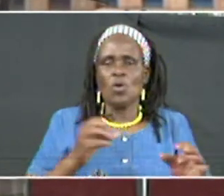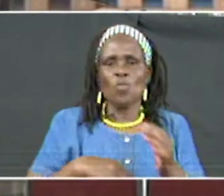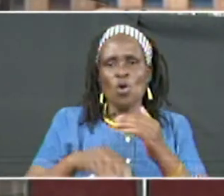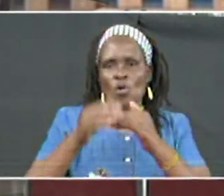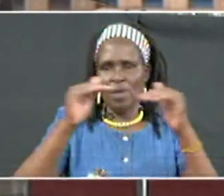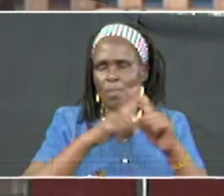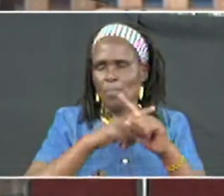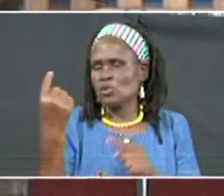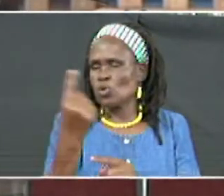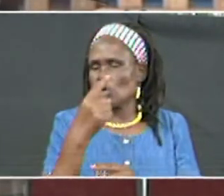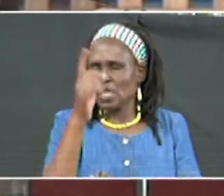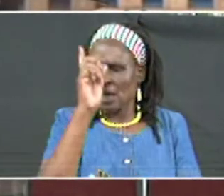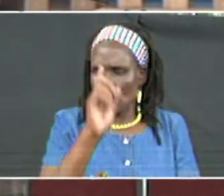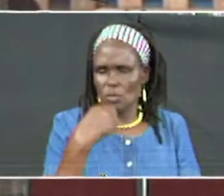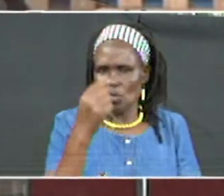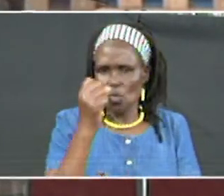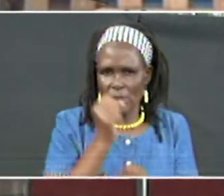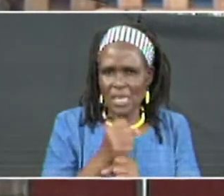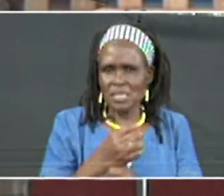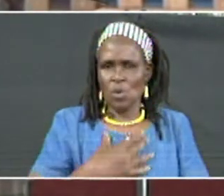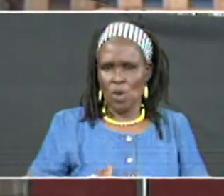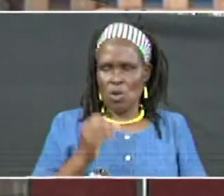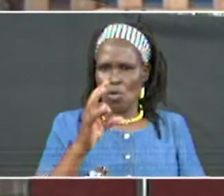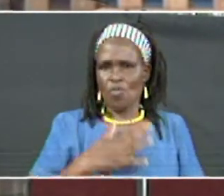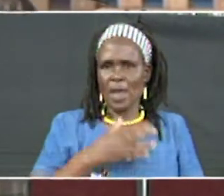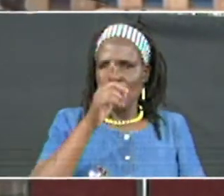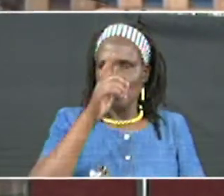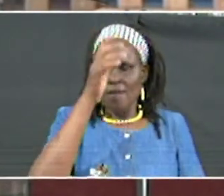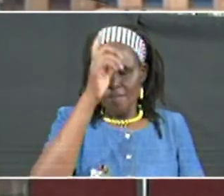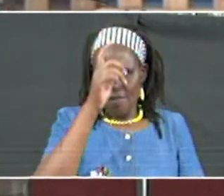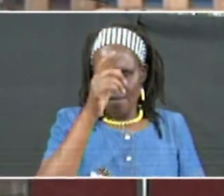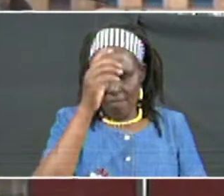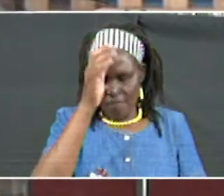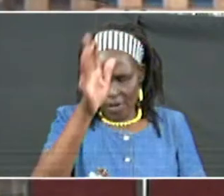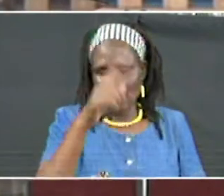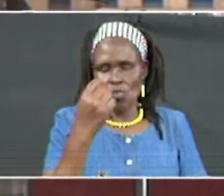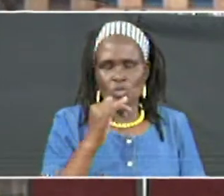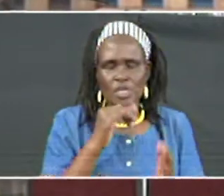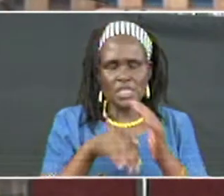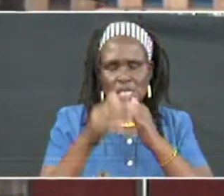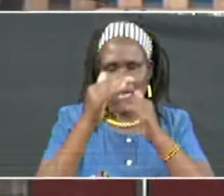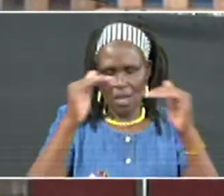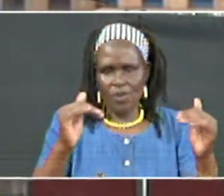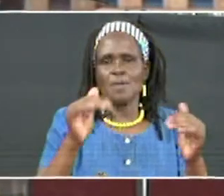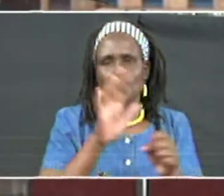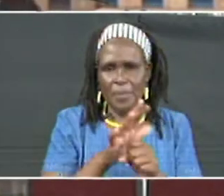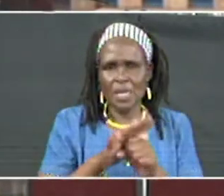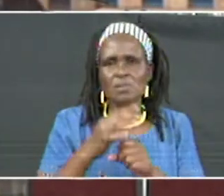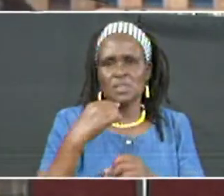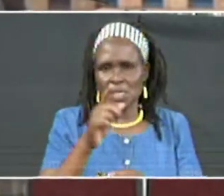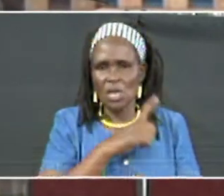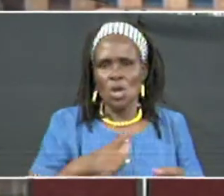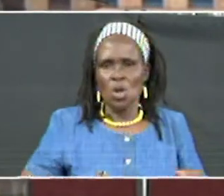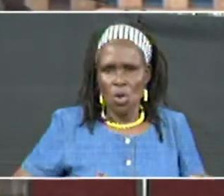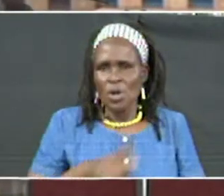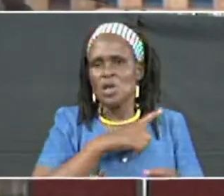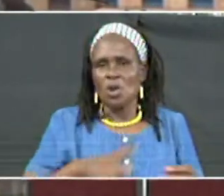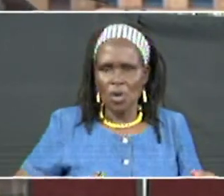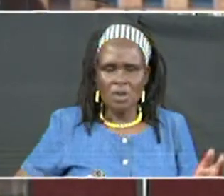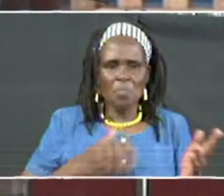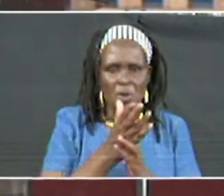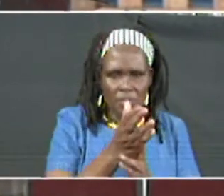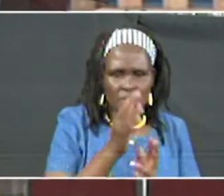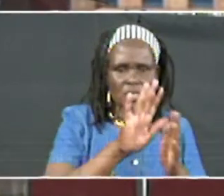the will of my Father who is in heaven. Many will say to me on that day, Lord, Lord, did we not prophesy in your name, and in your